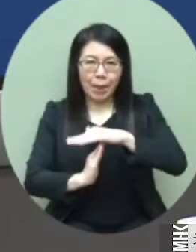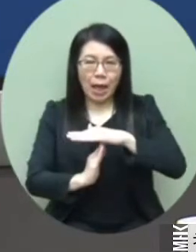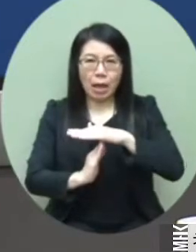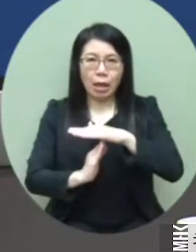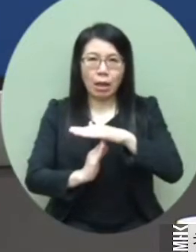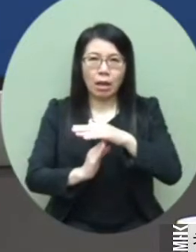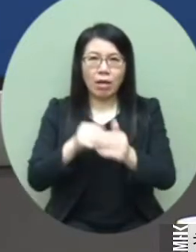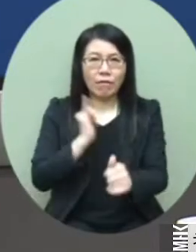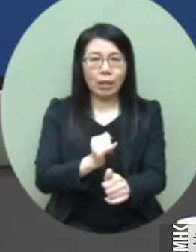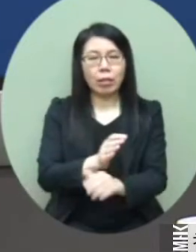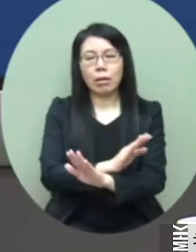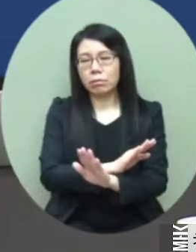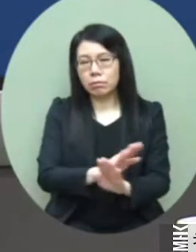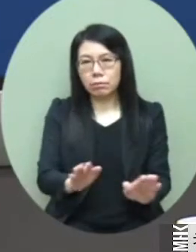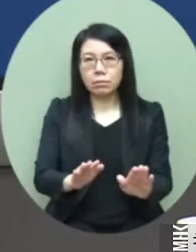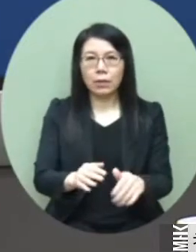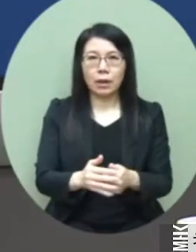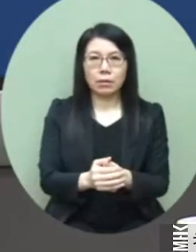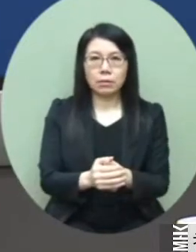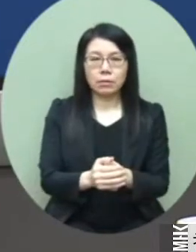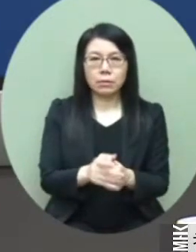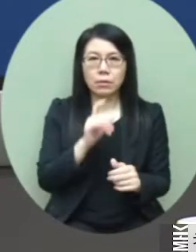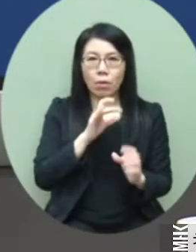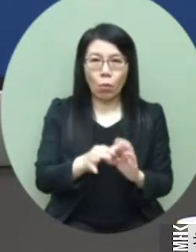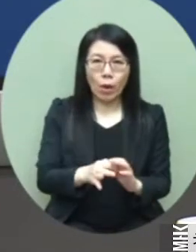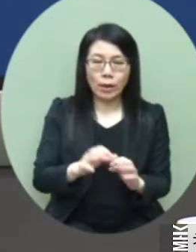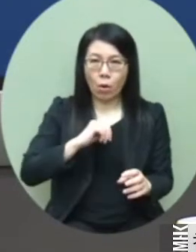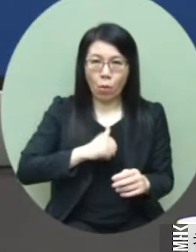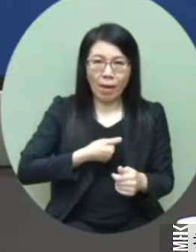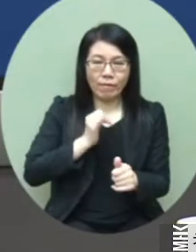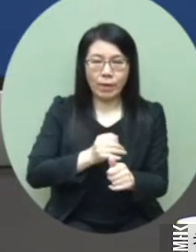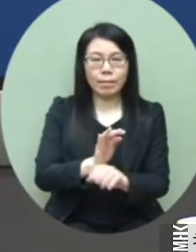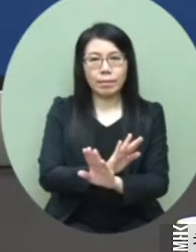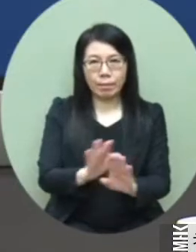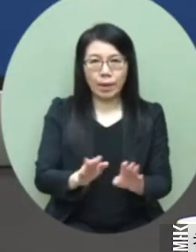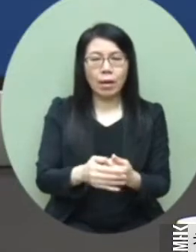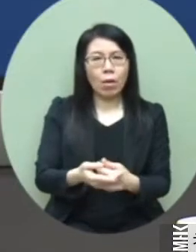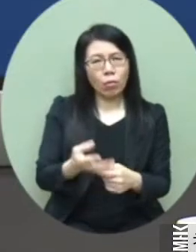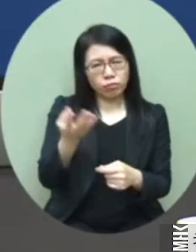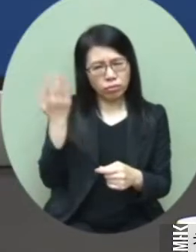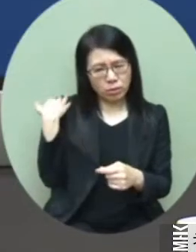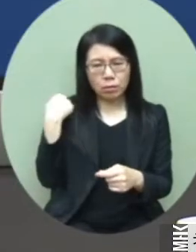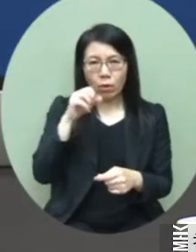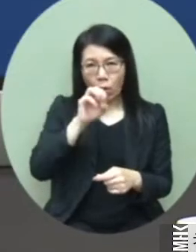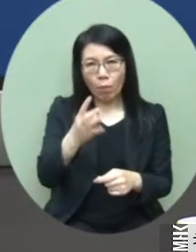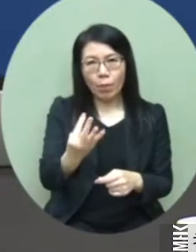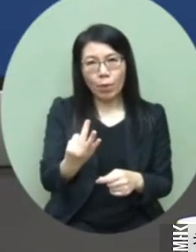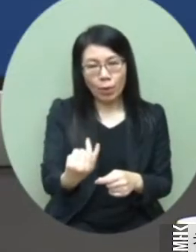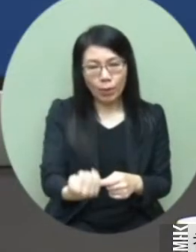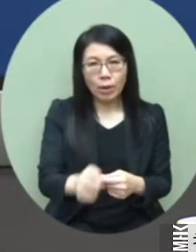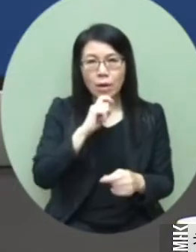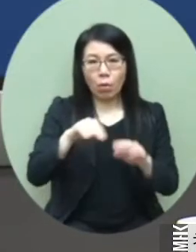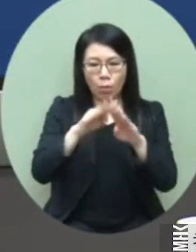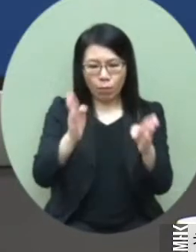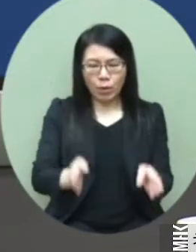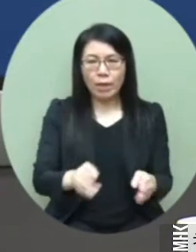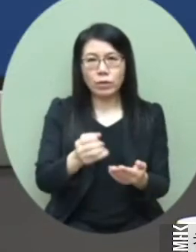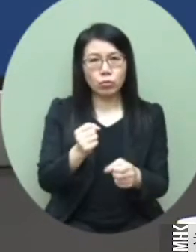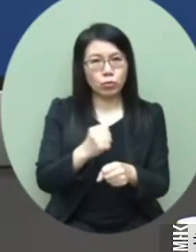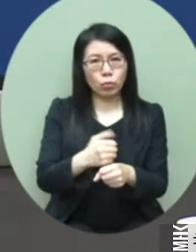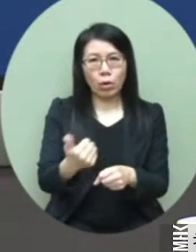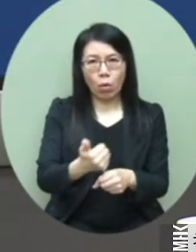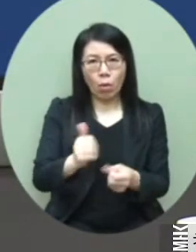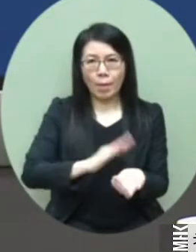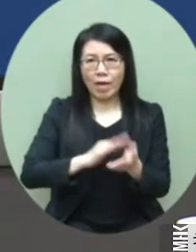closed premises or prohibit evening dine-in, the purpose is not to penalize the operators. As I